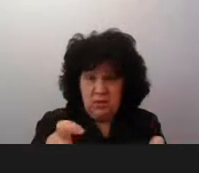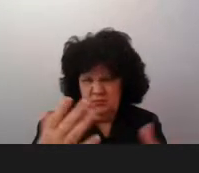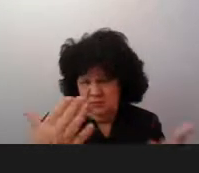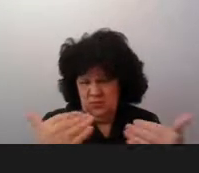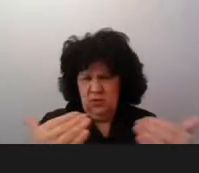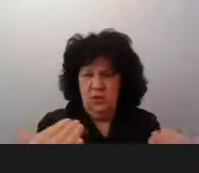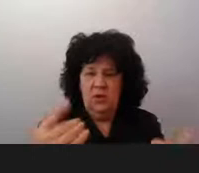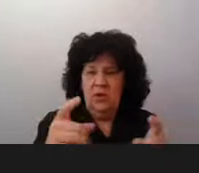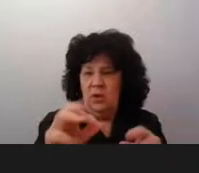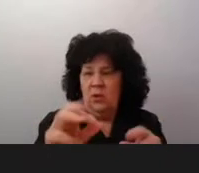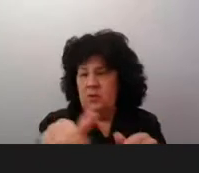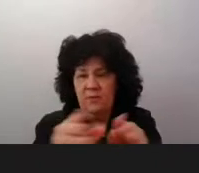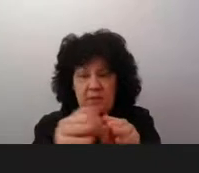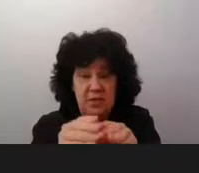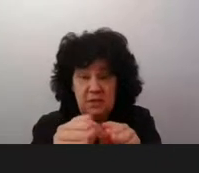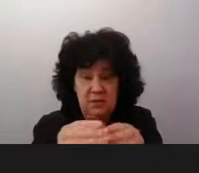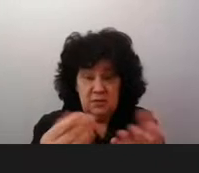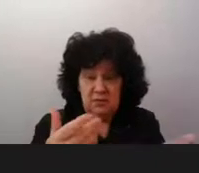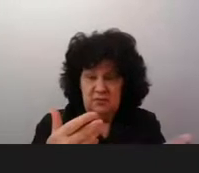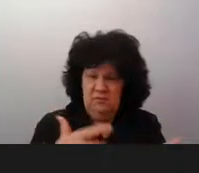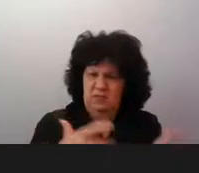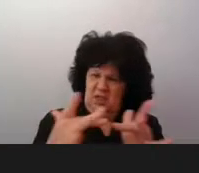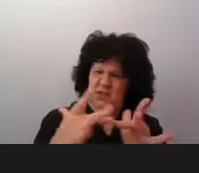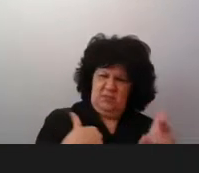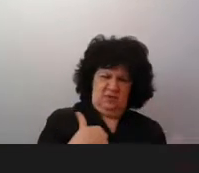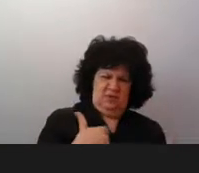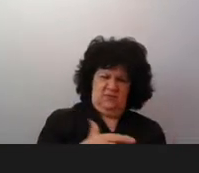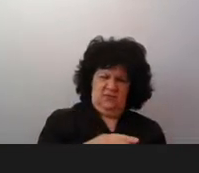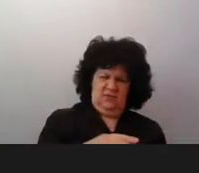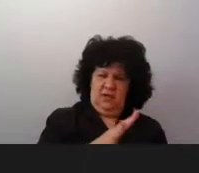meeting like this or individually, feel free to reach out to me. And